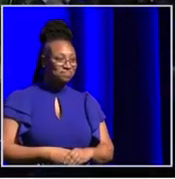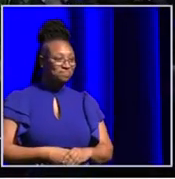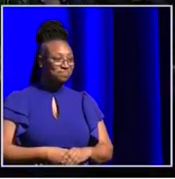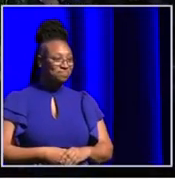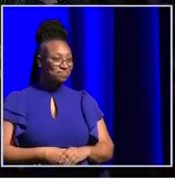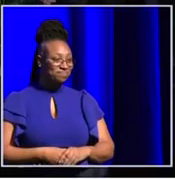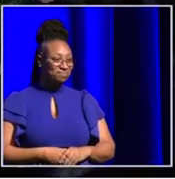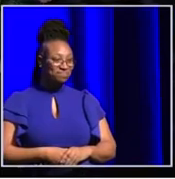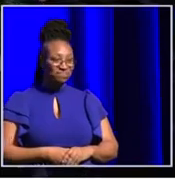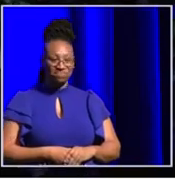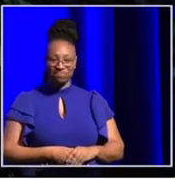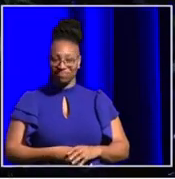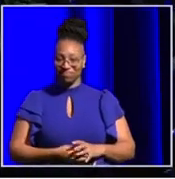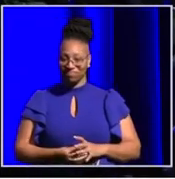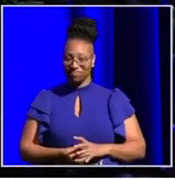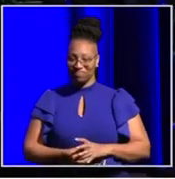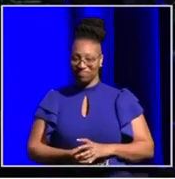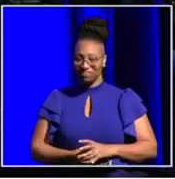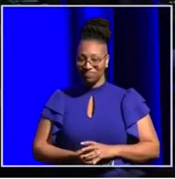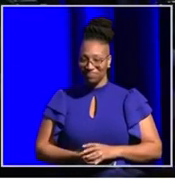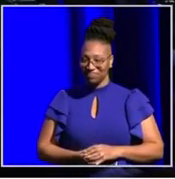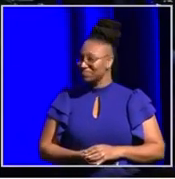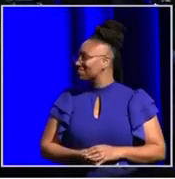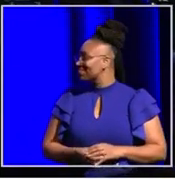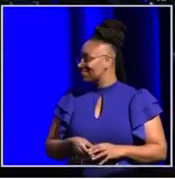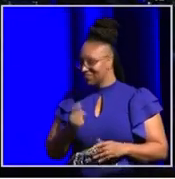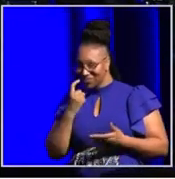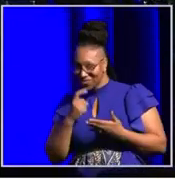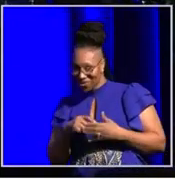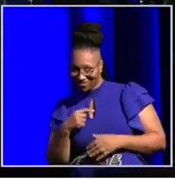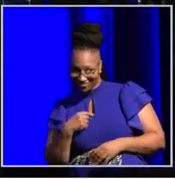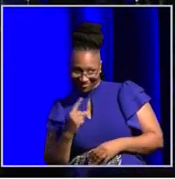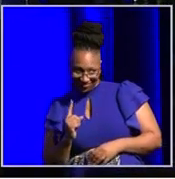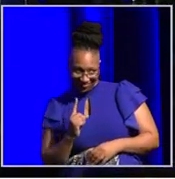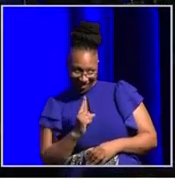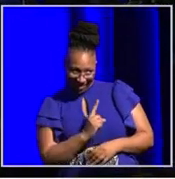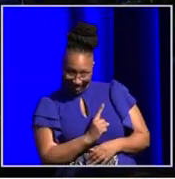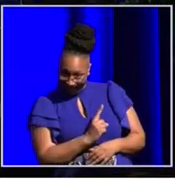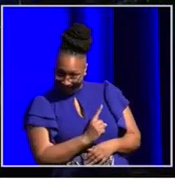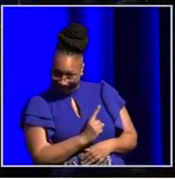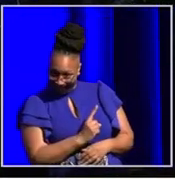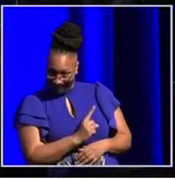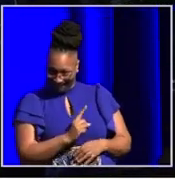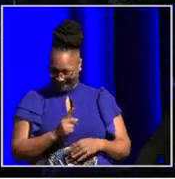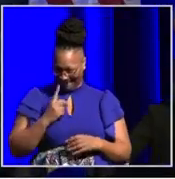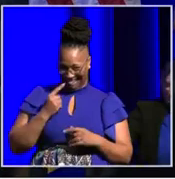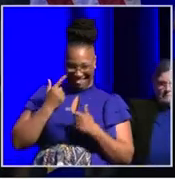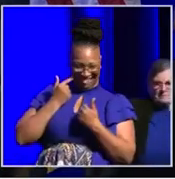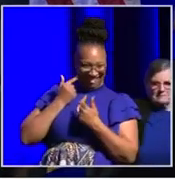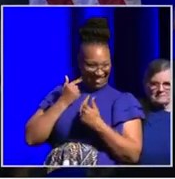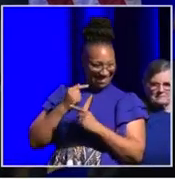You might have noticed we were walking, too. Yeah, we got the message. Keep walking.